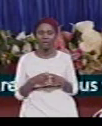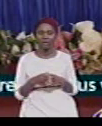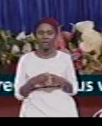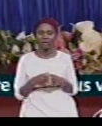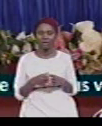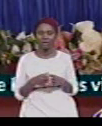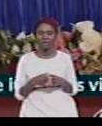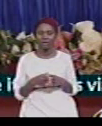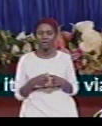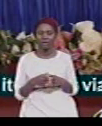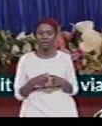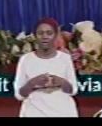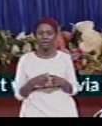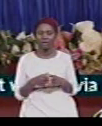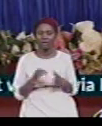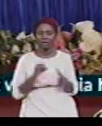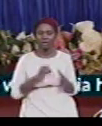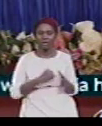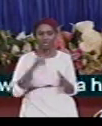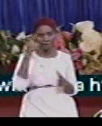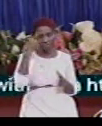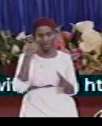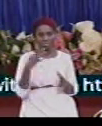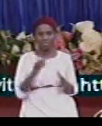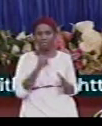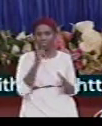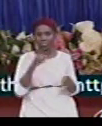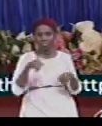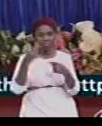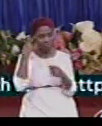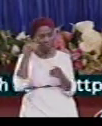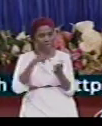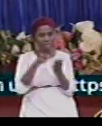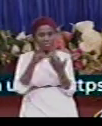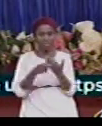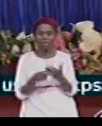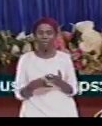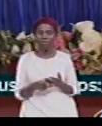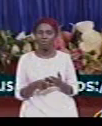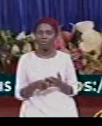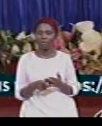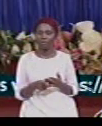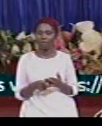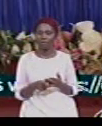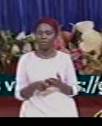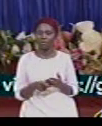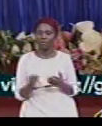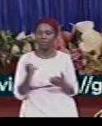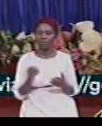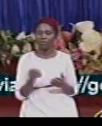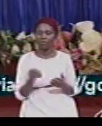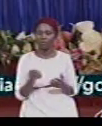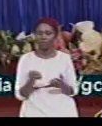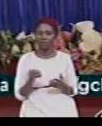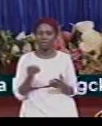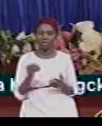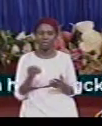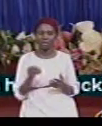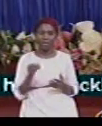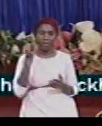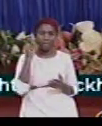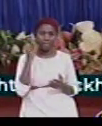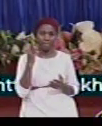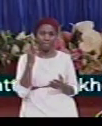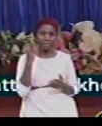for the crusade. But then I pushed and went. So pastor finished praying,